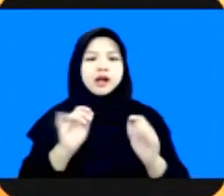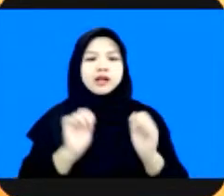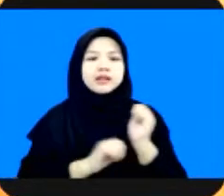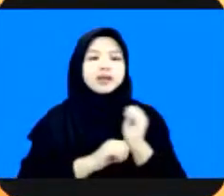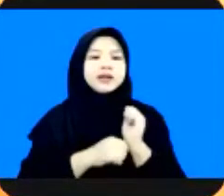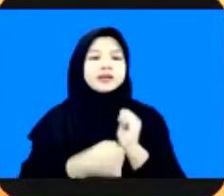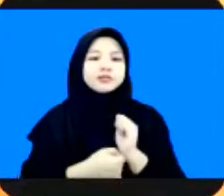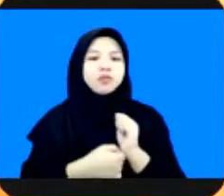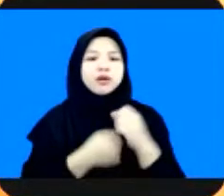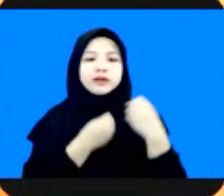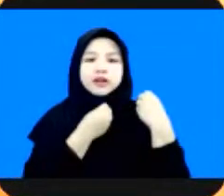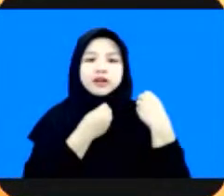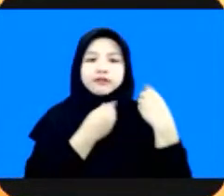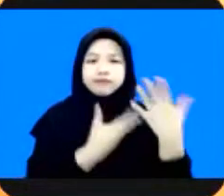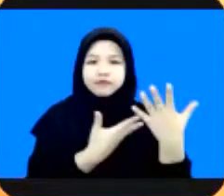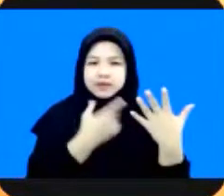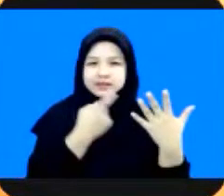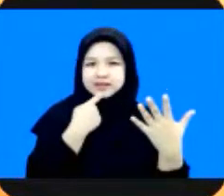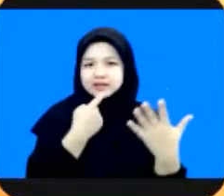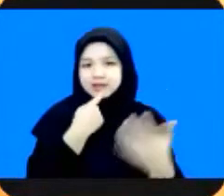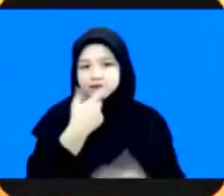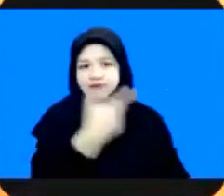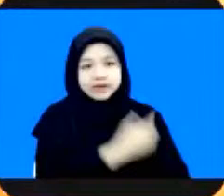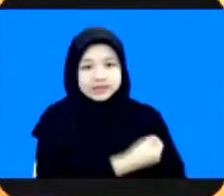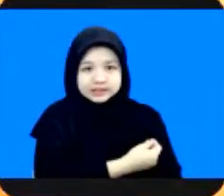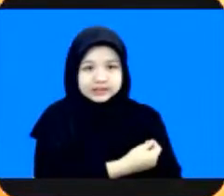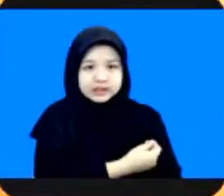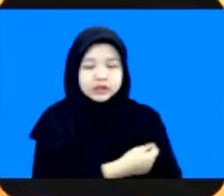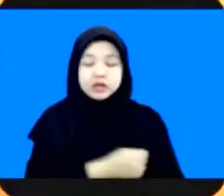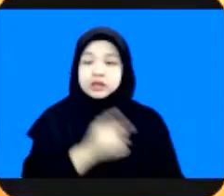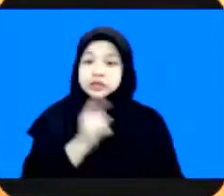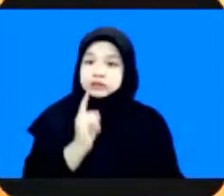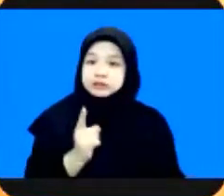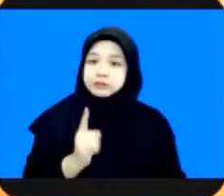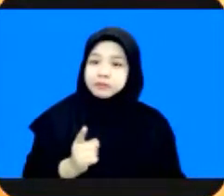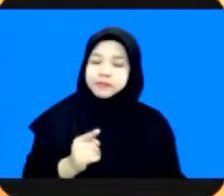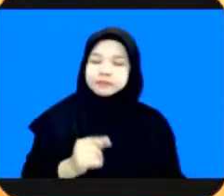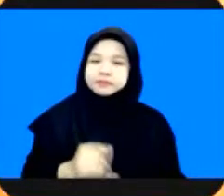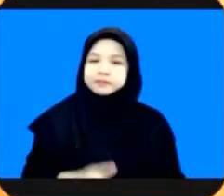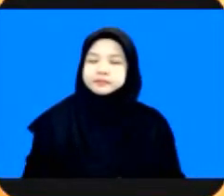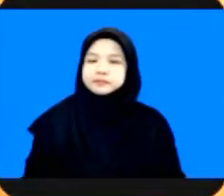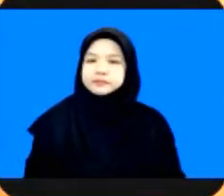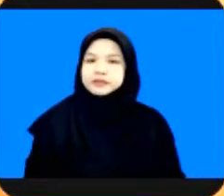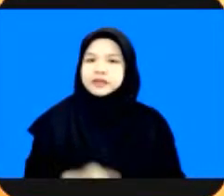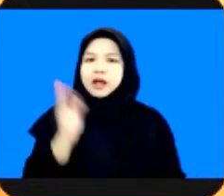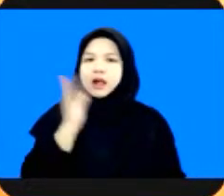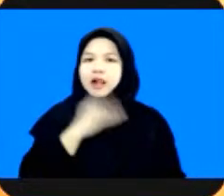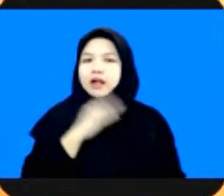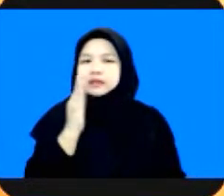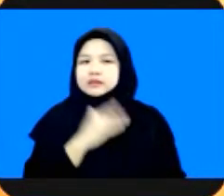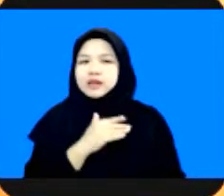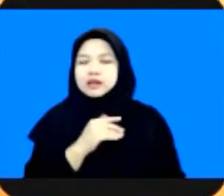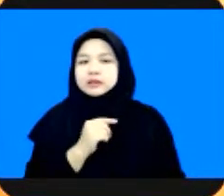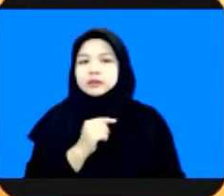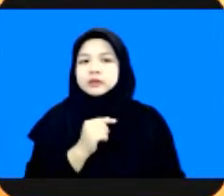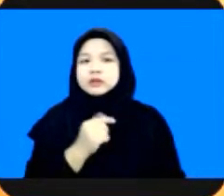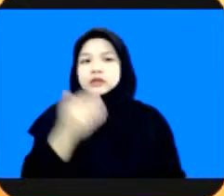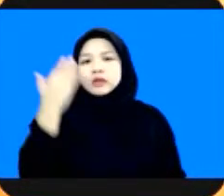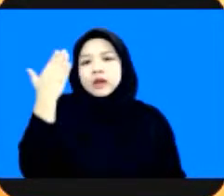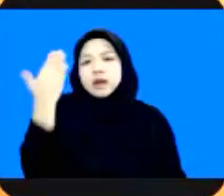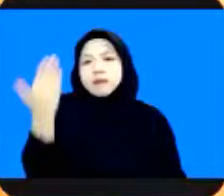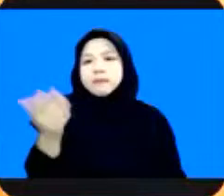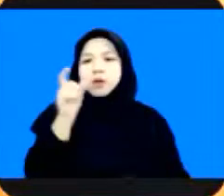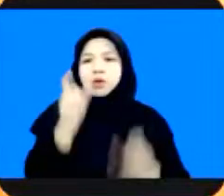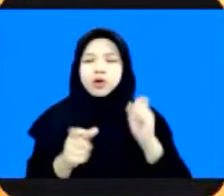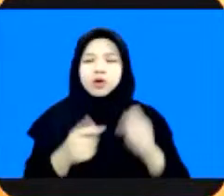vaccine efficacy became one of the major reason why people are still in doubt with